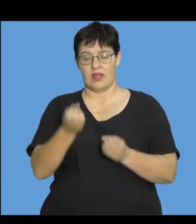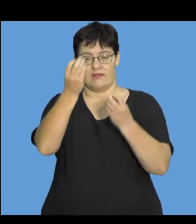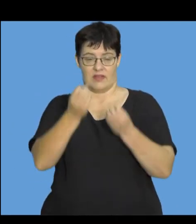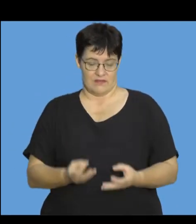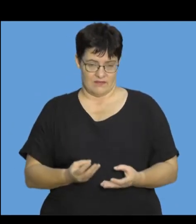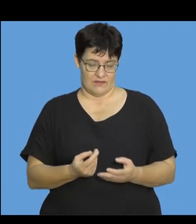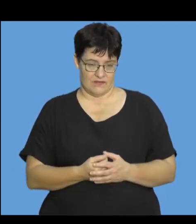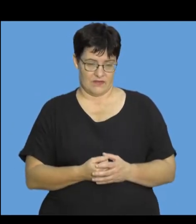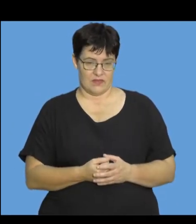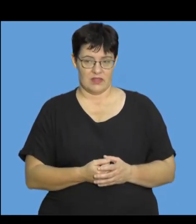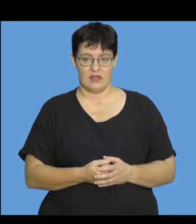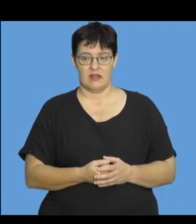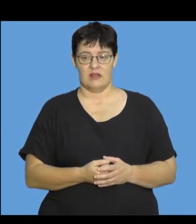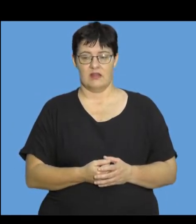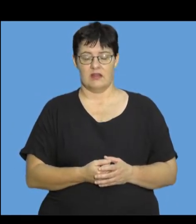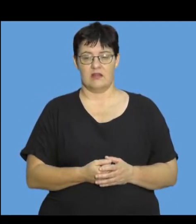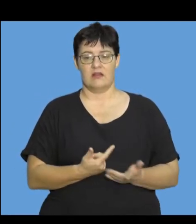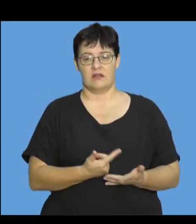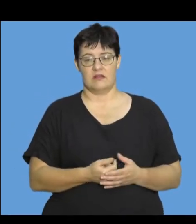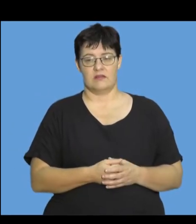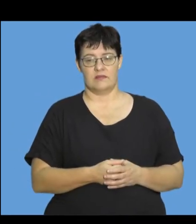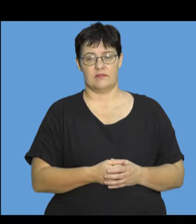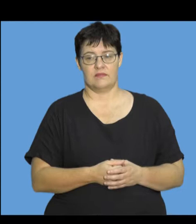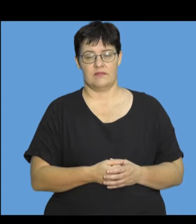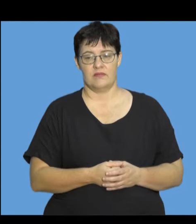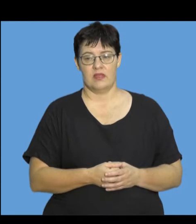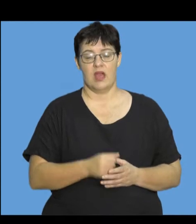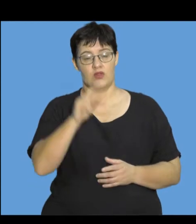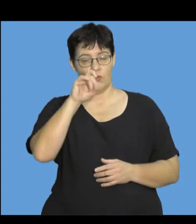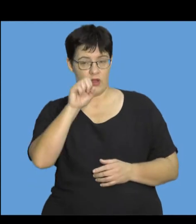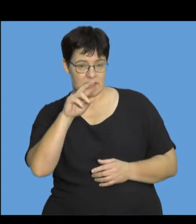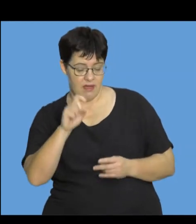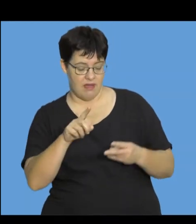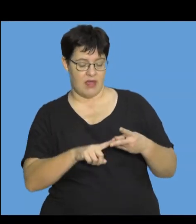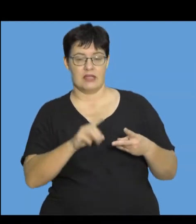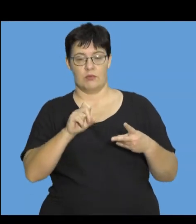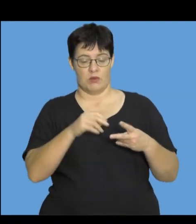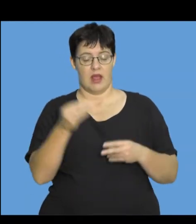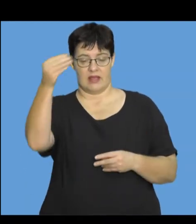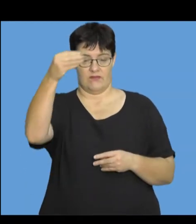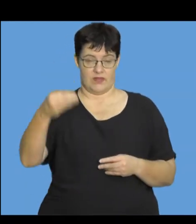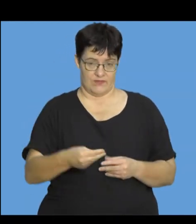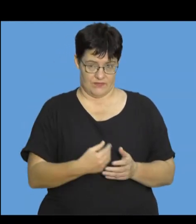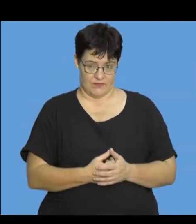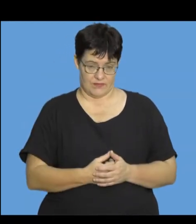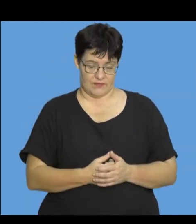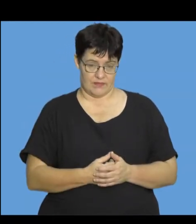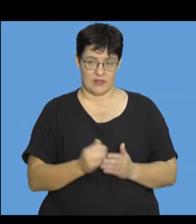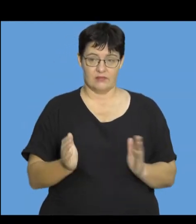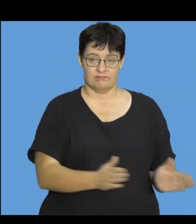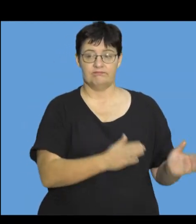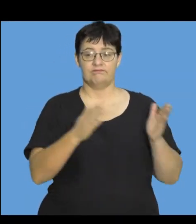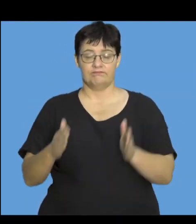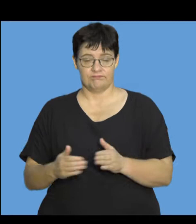distribute that to the exponent of the numerator and the exponent of the denominator. Now, when it comes to the